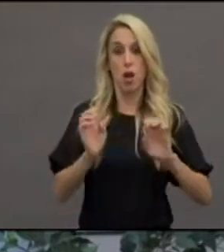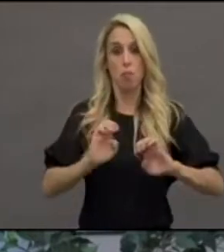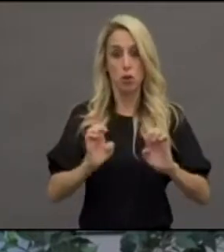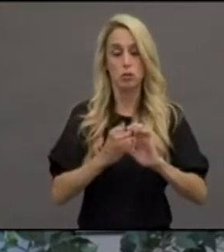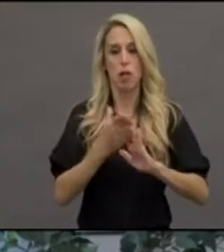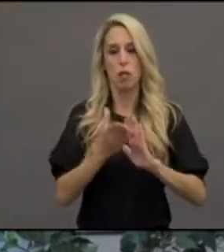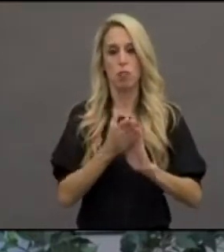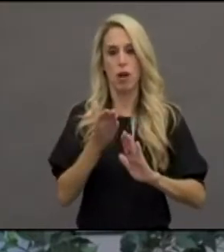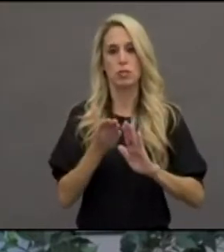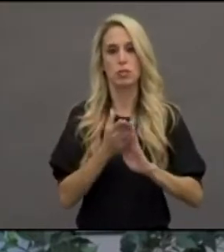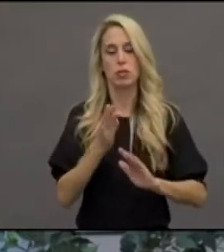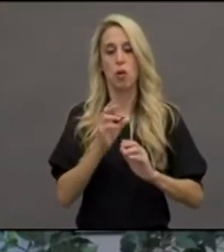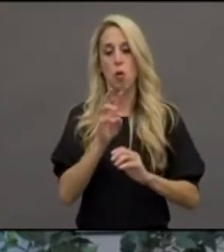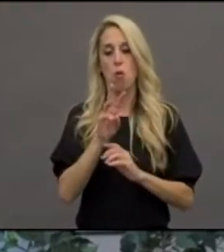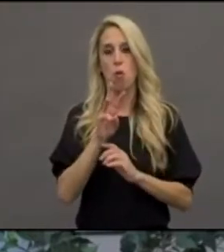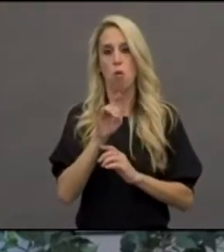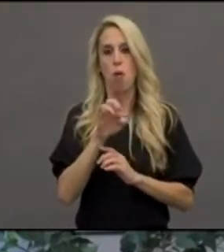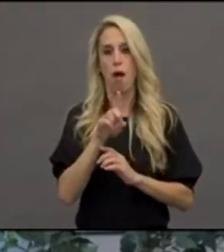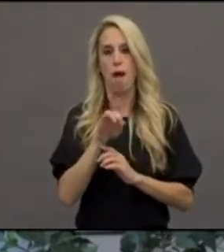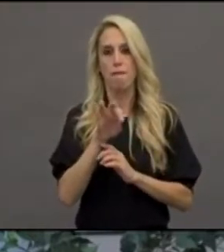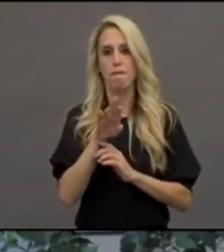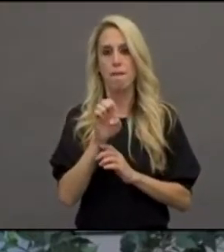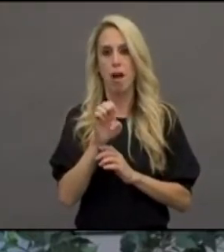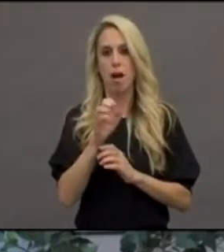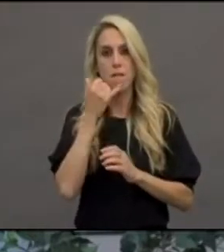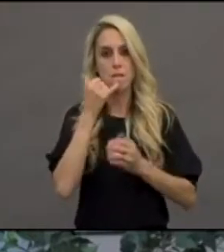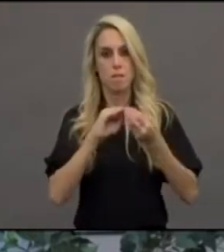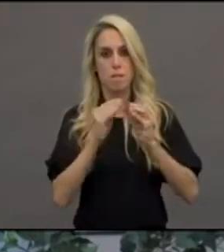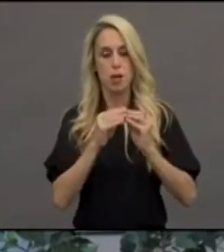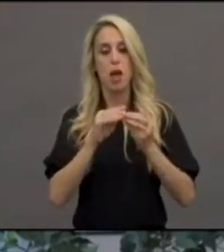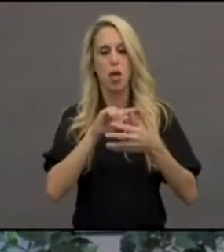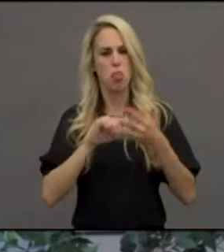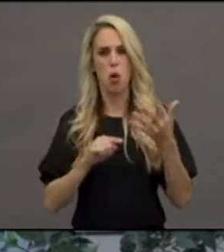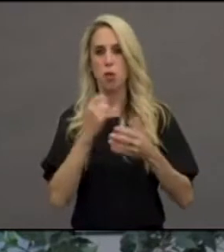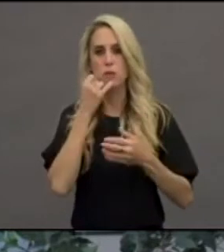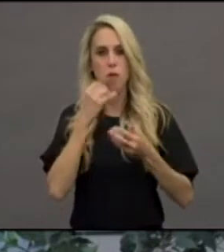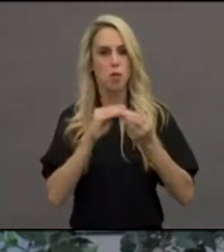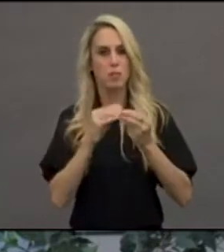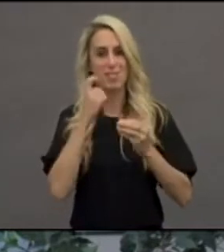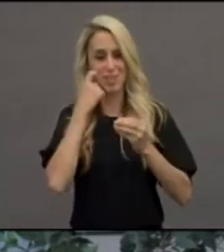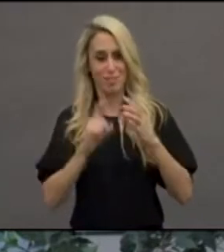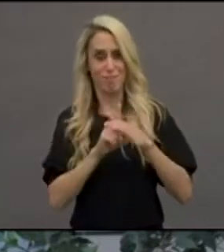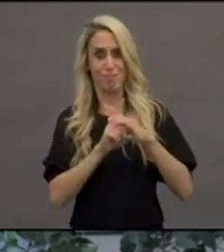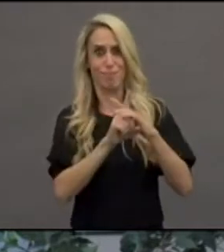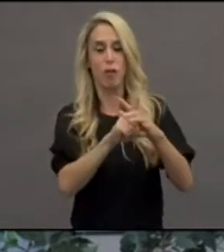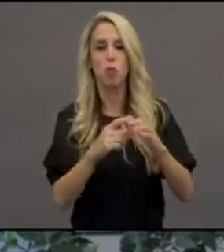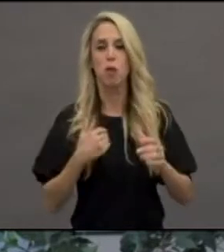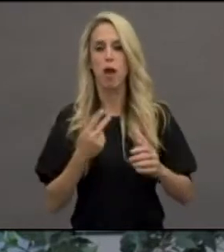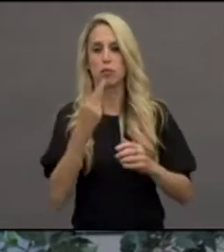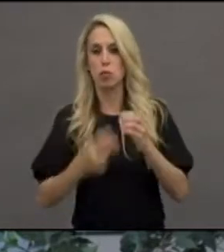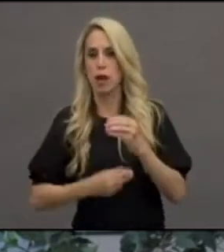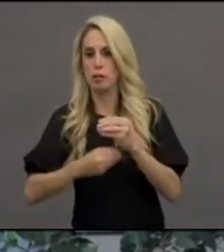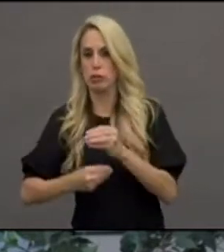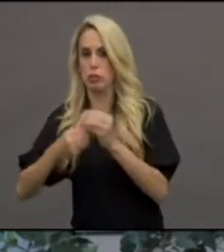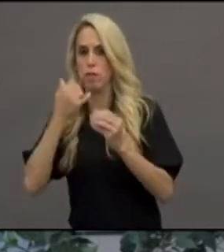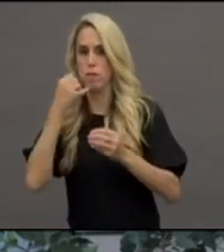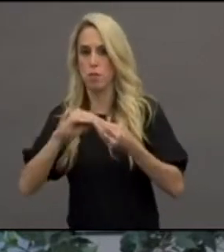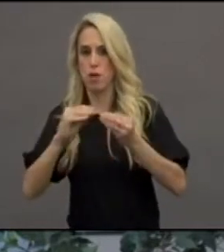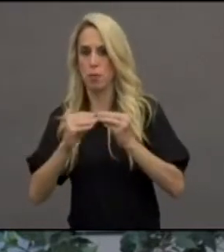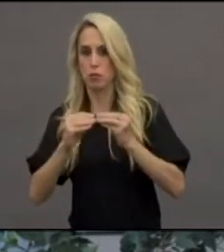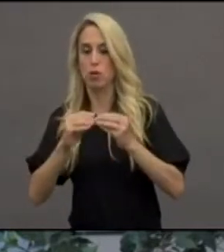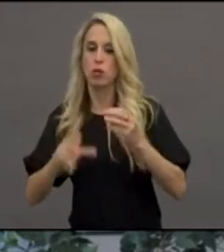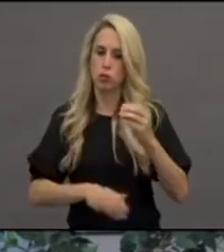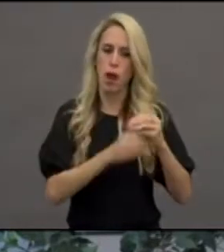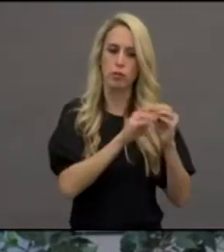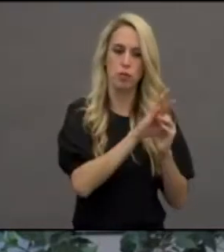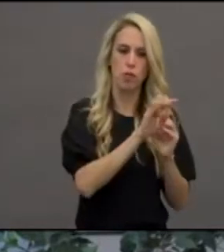emergency operations wildfire hotlines. These numbers are just coming in. We have 2 additional numbers to add